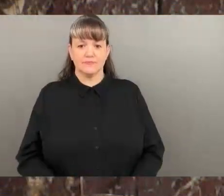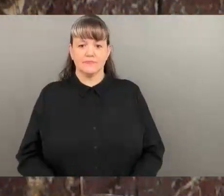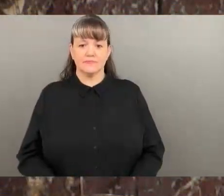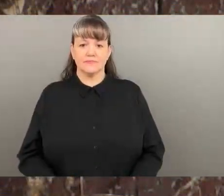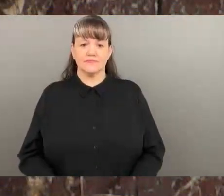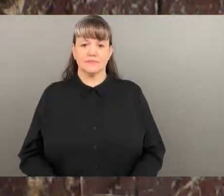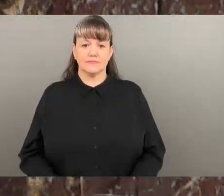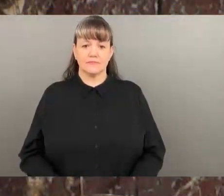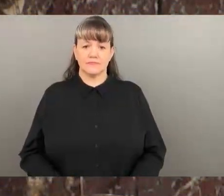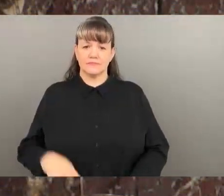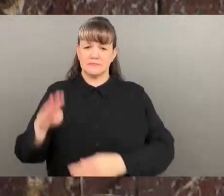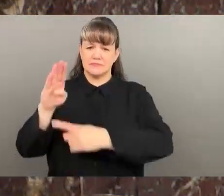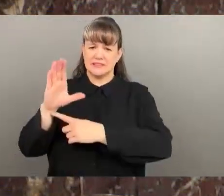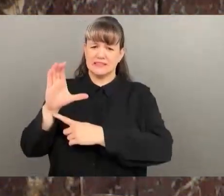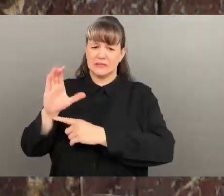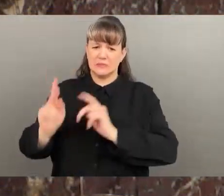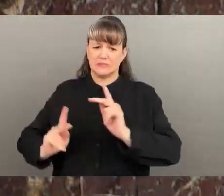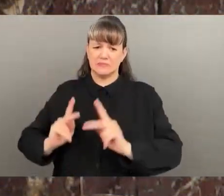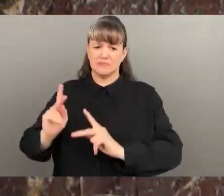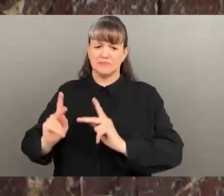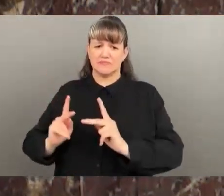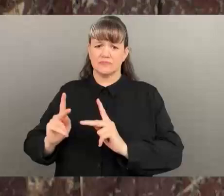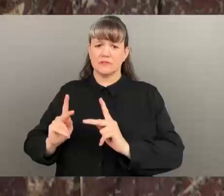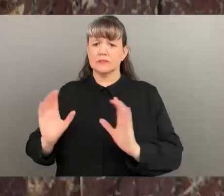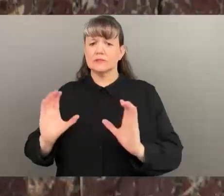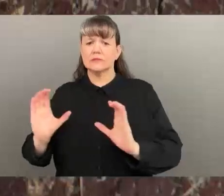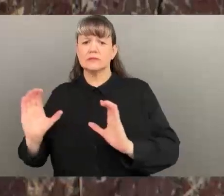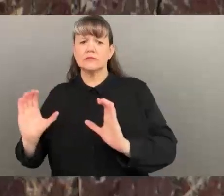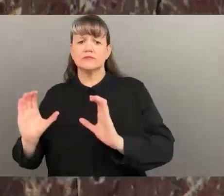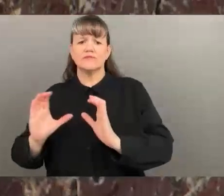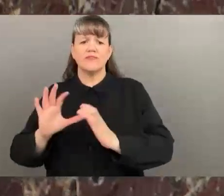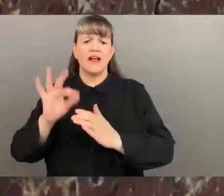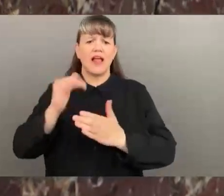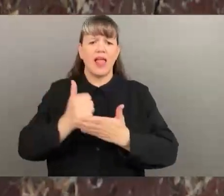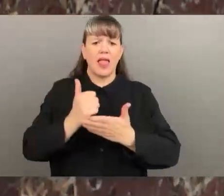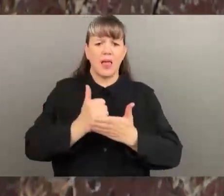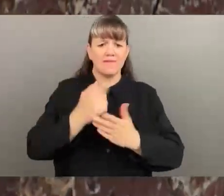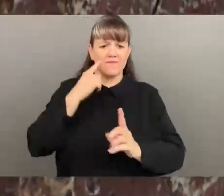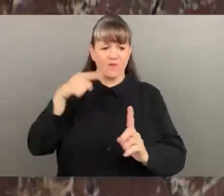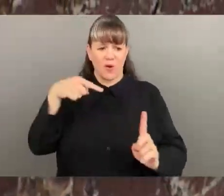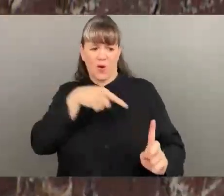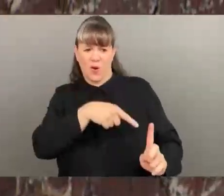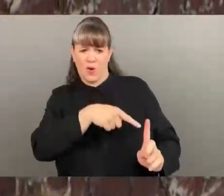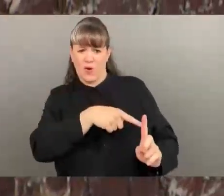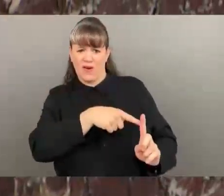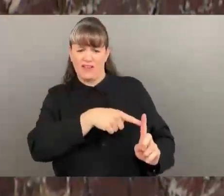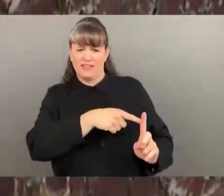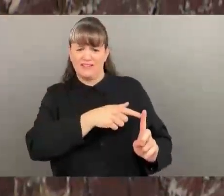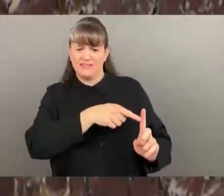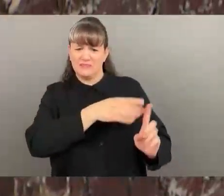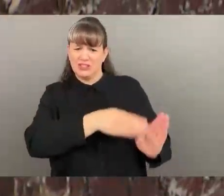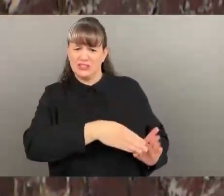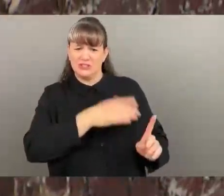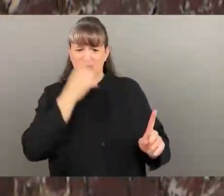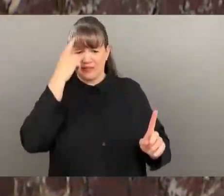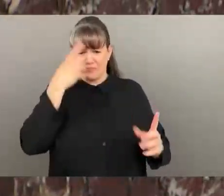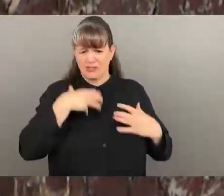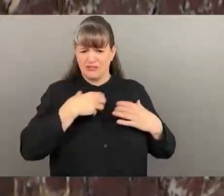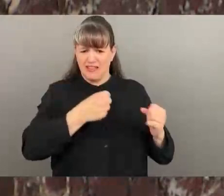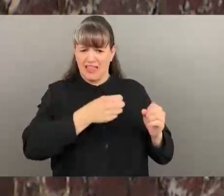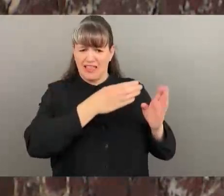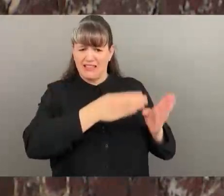one experiencing a mental health crisis, they should know this help will not result in